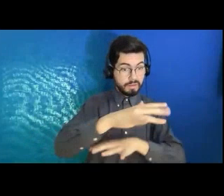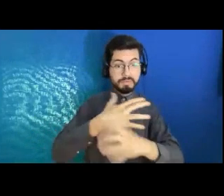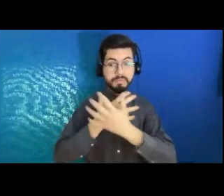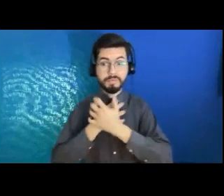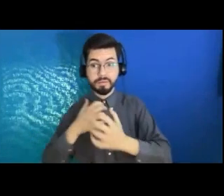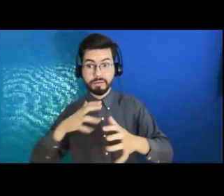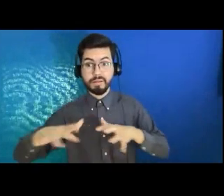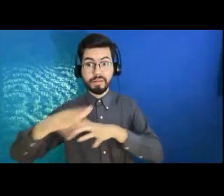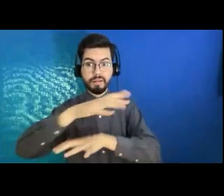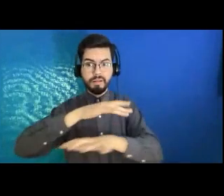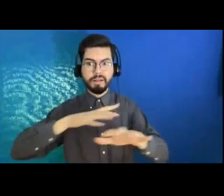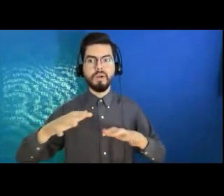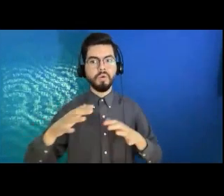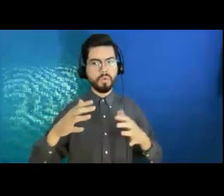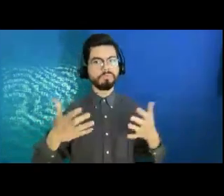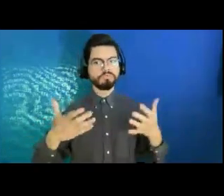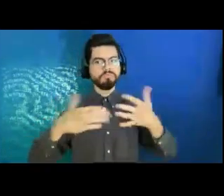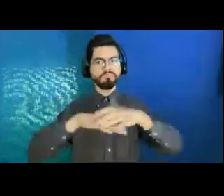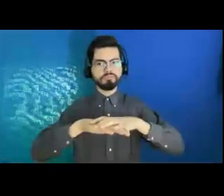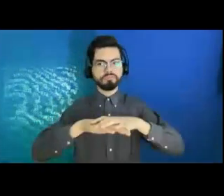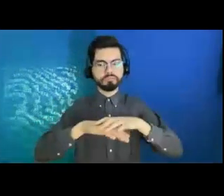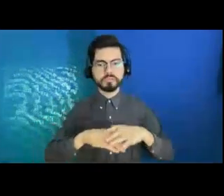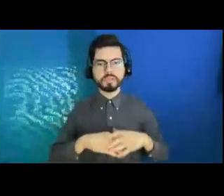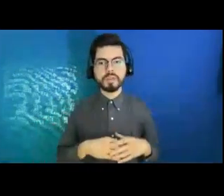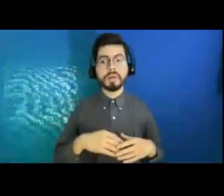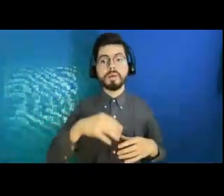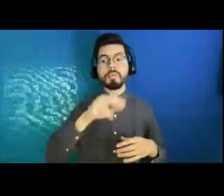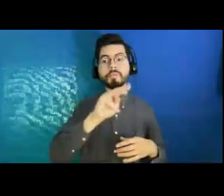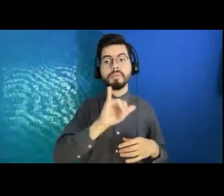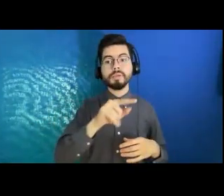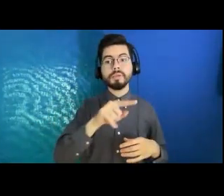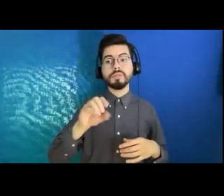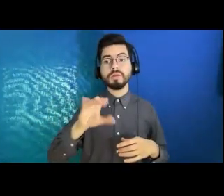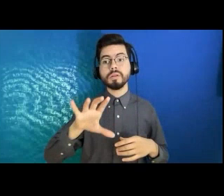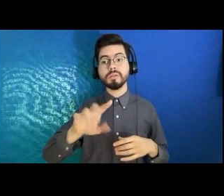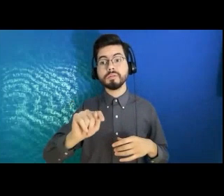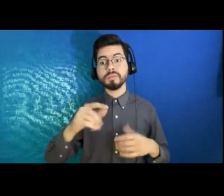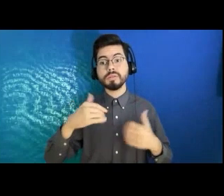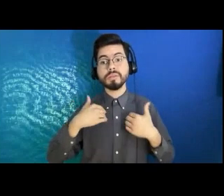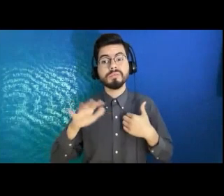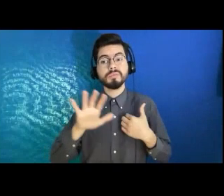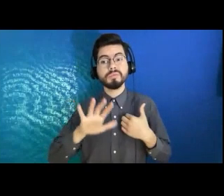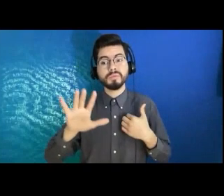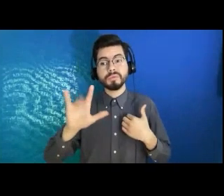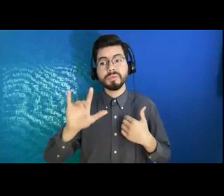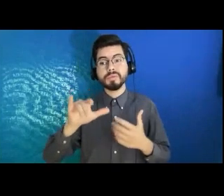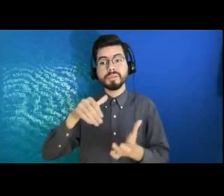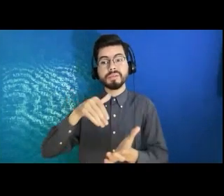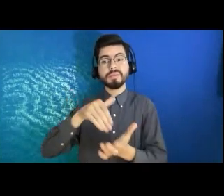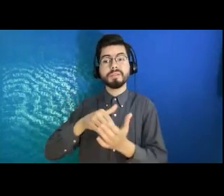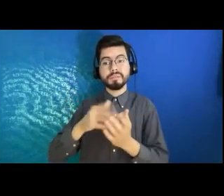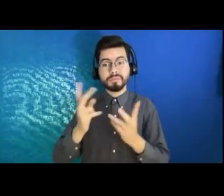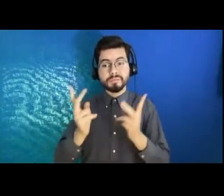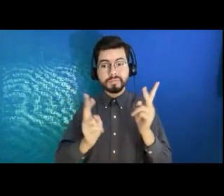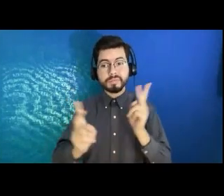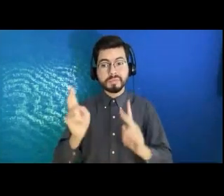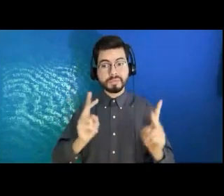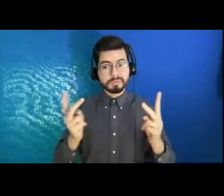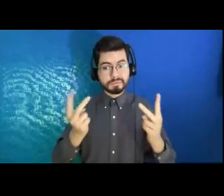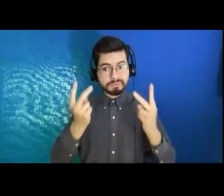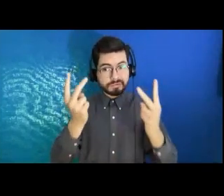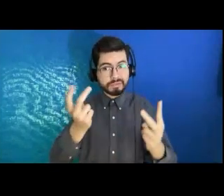that peak period from May through October, we average a little over 25,000 visitors per day.